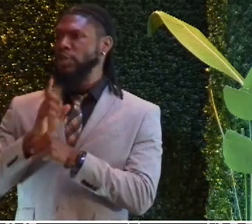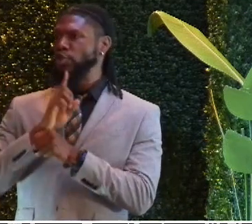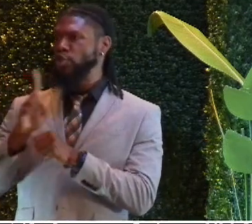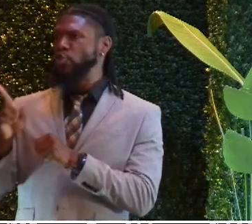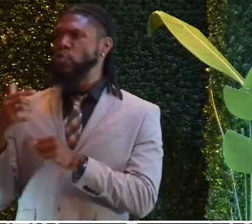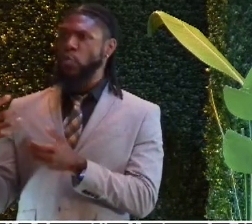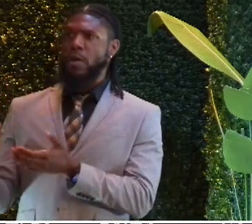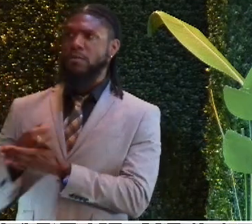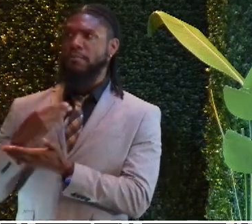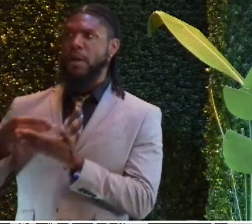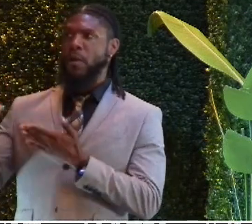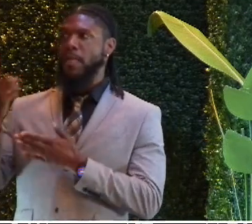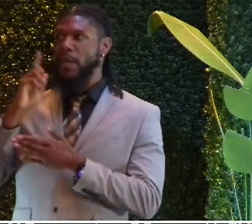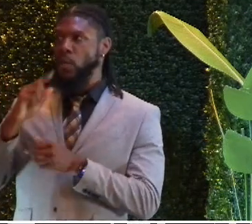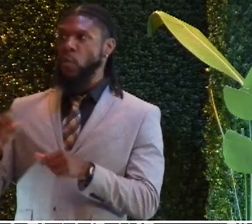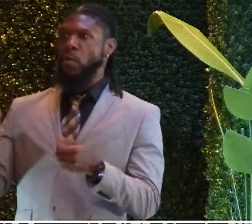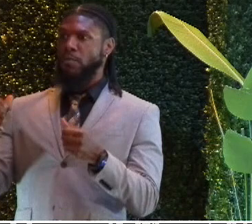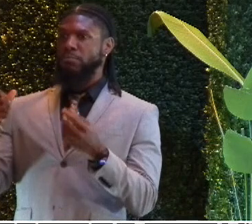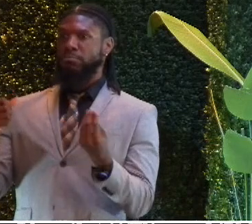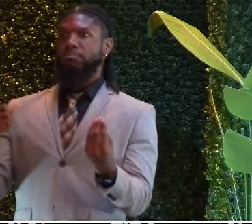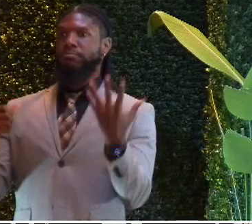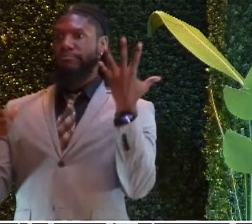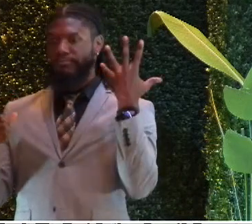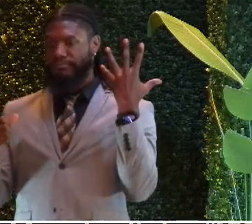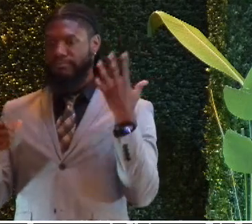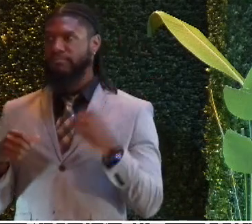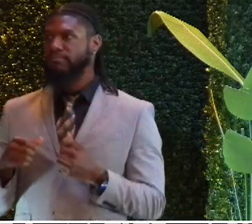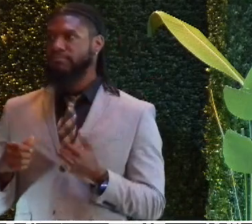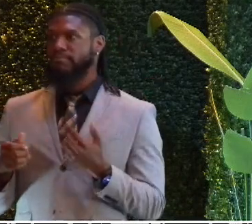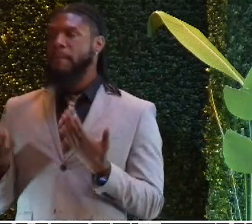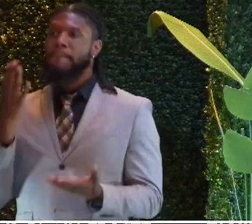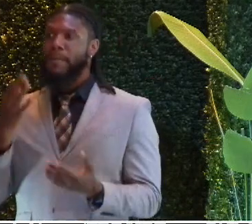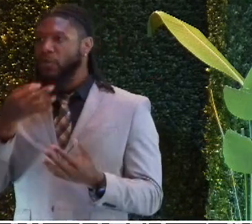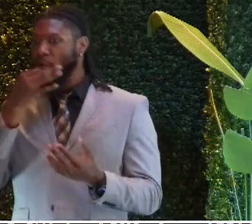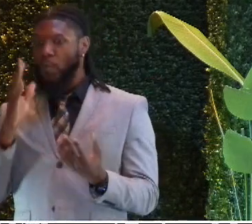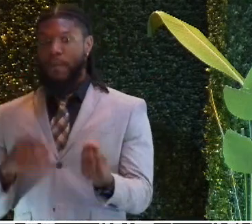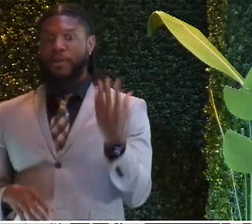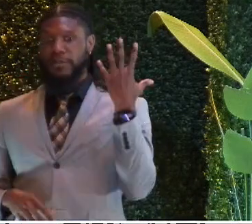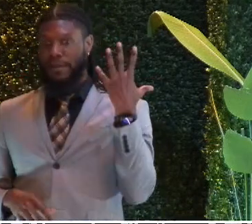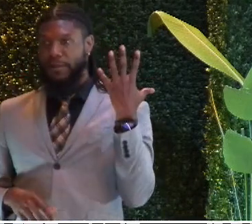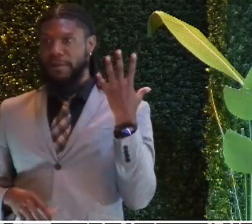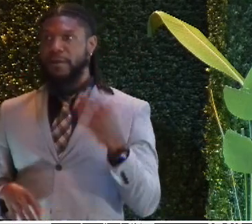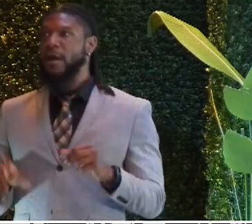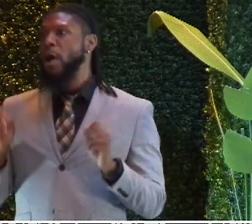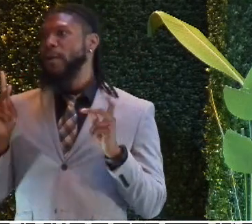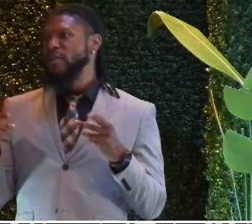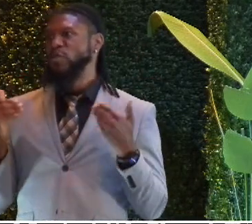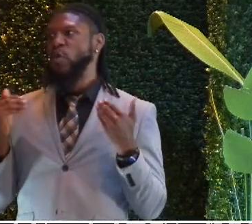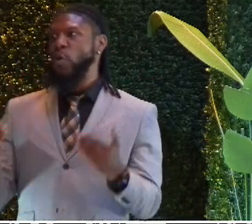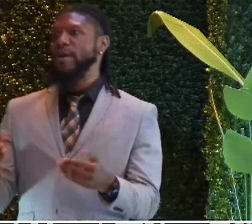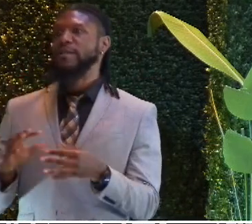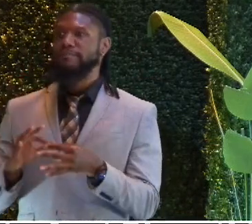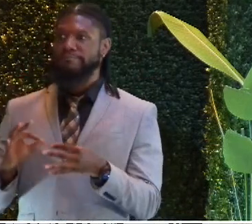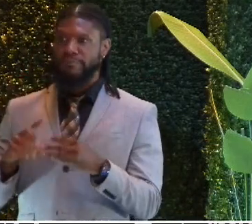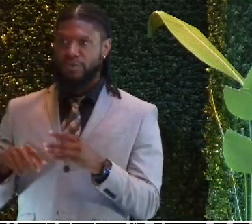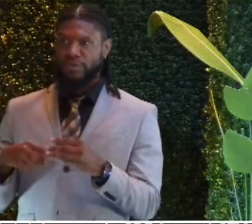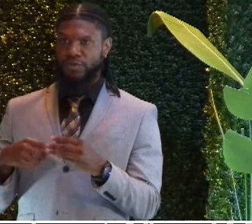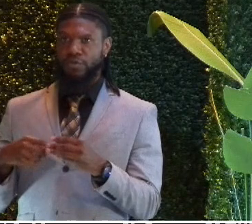up here. Okay, we might post it up in a little bit. But let's get to it. I want to introduce